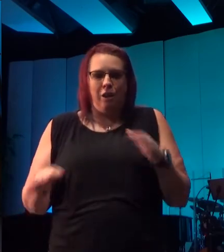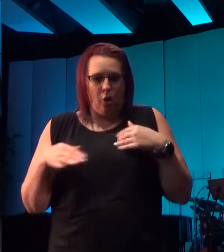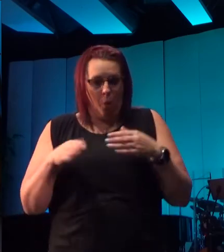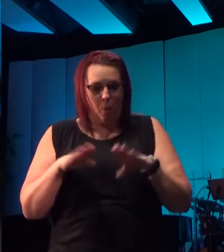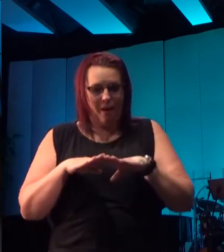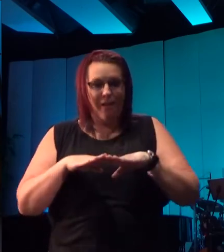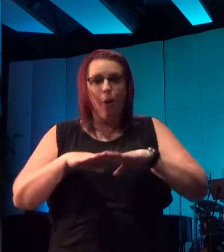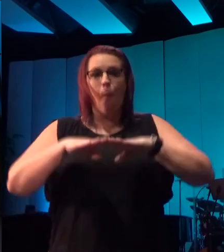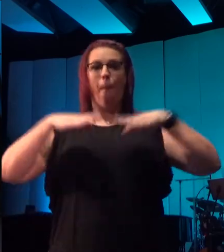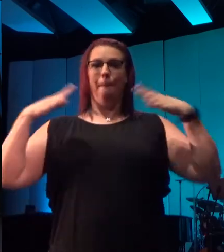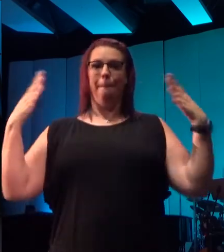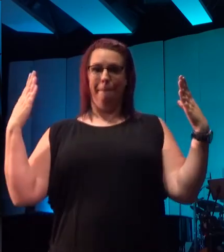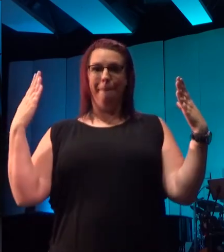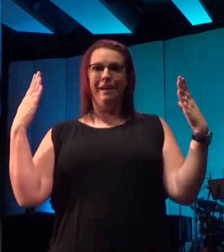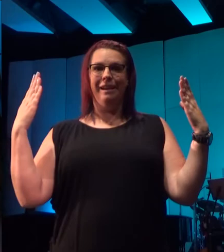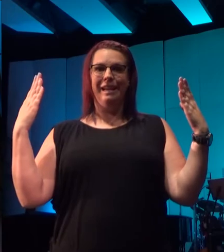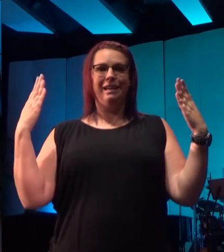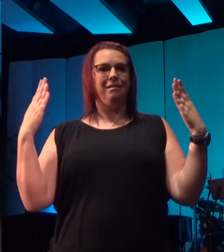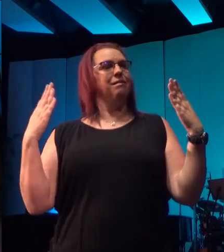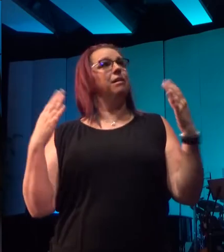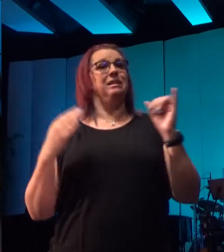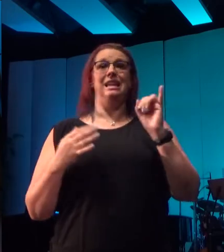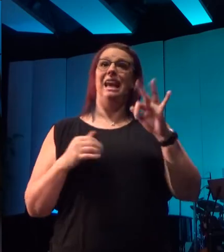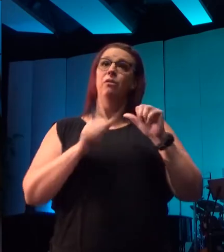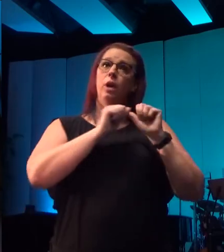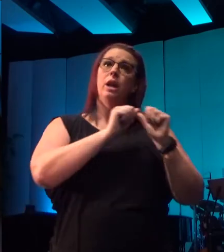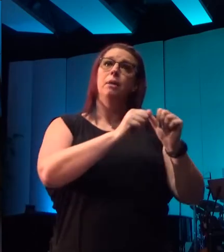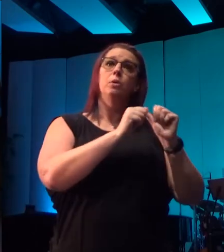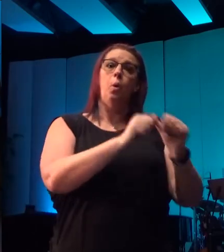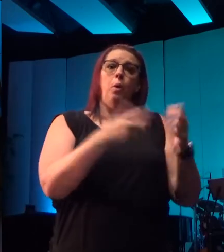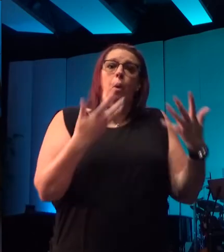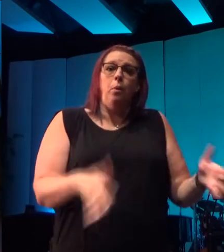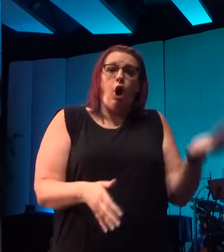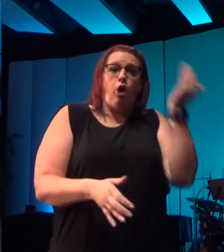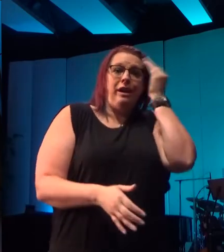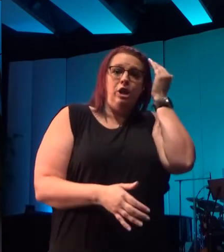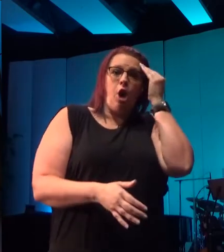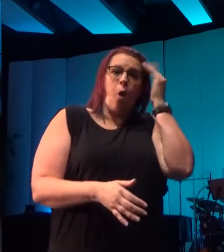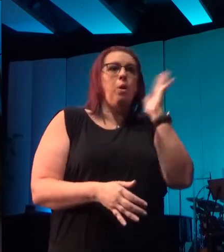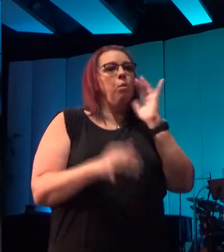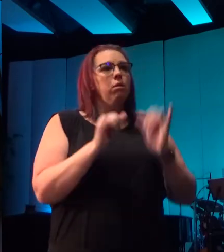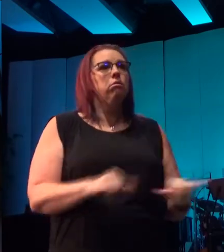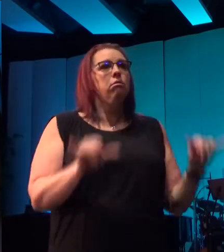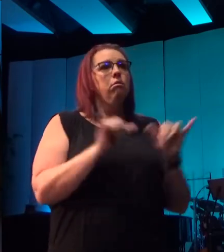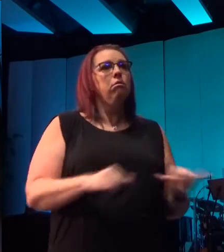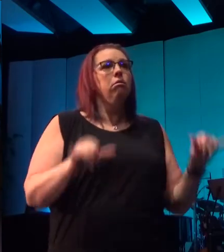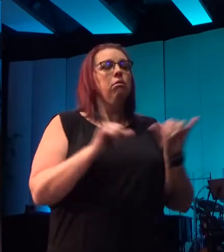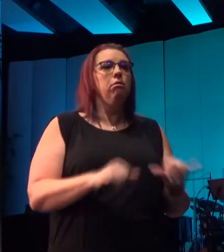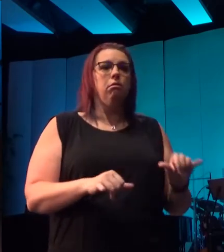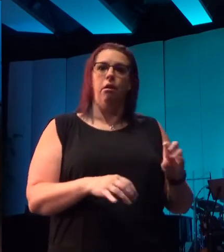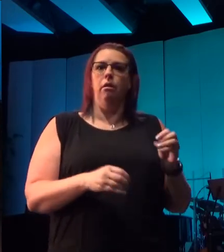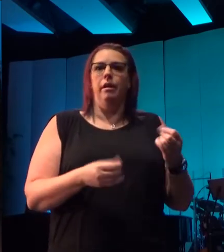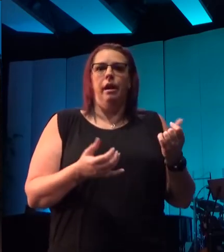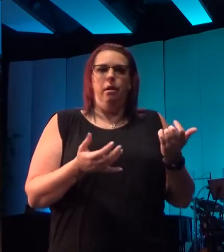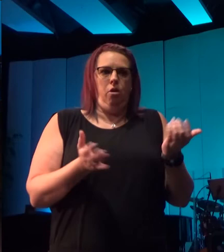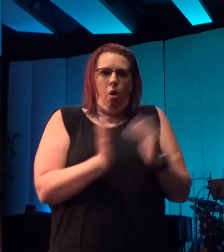more than we know. If we keep referencing that old stuff, that's what we're going to get. Same old, creates same old, same